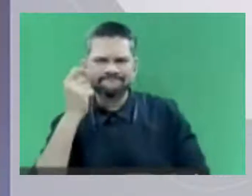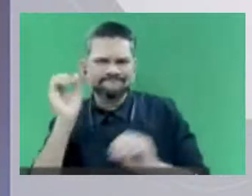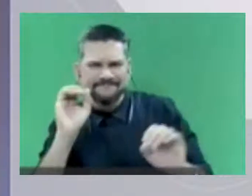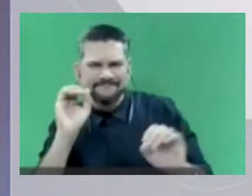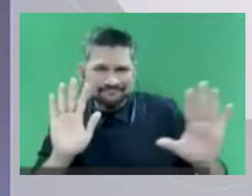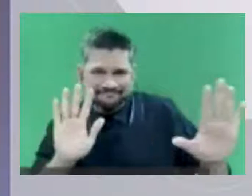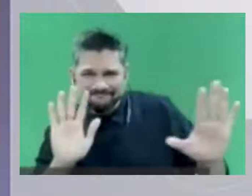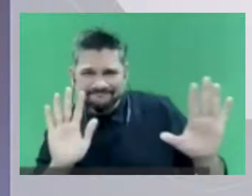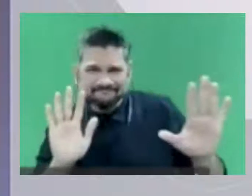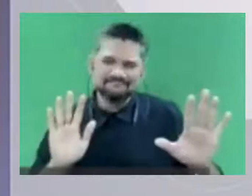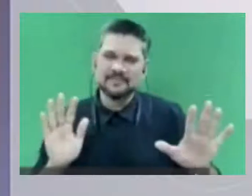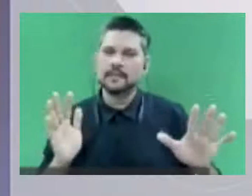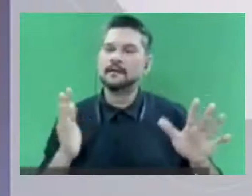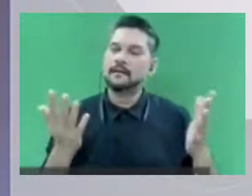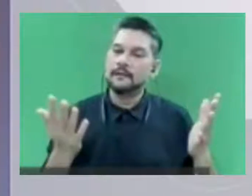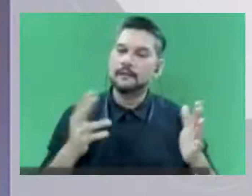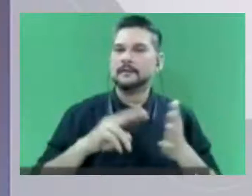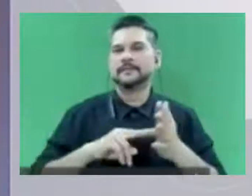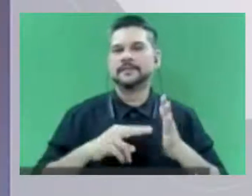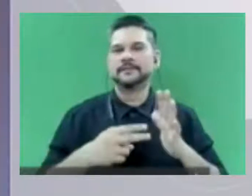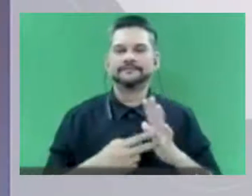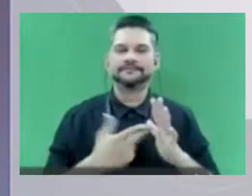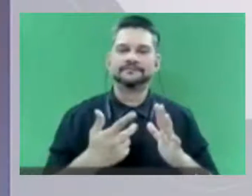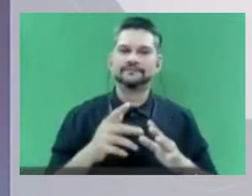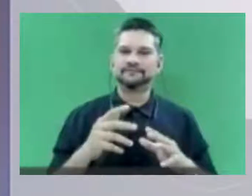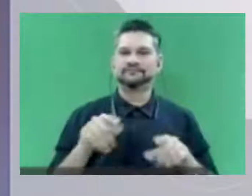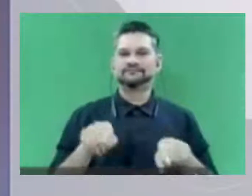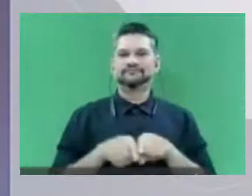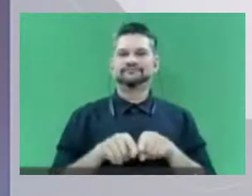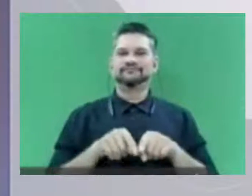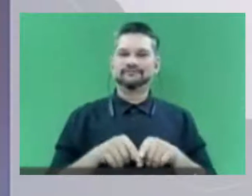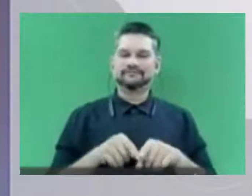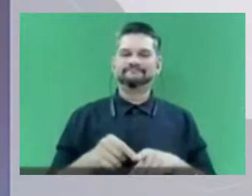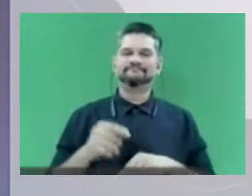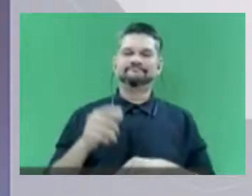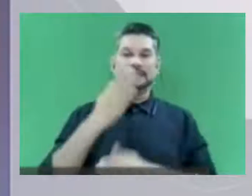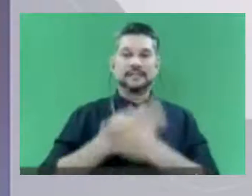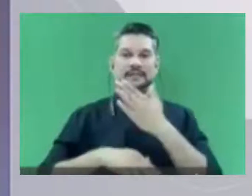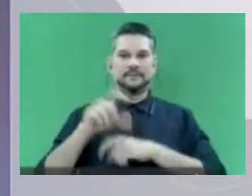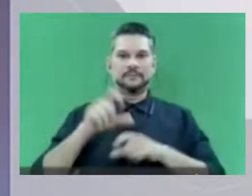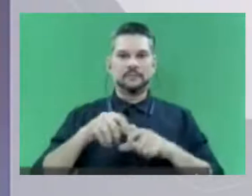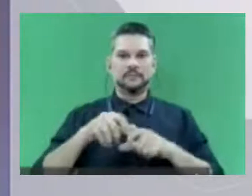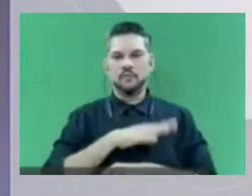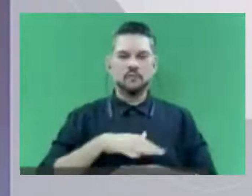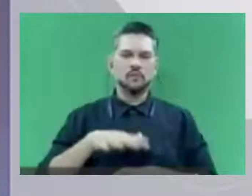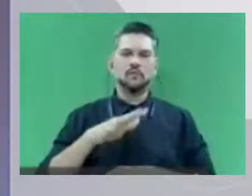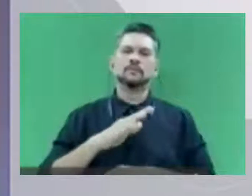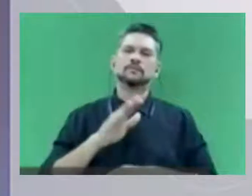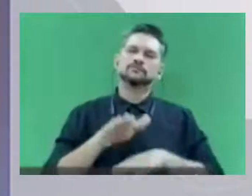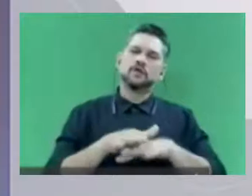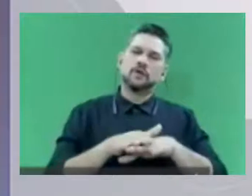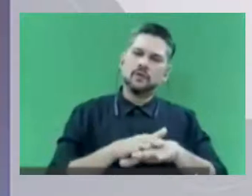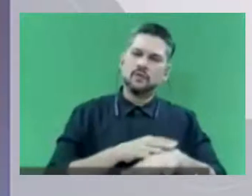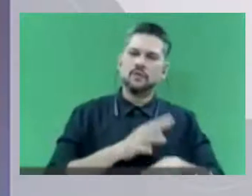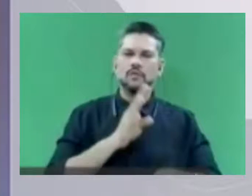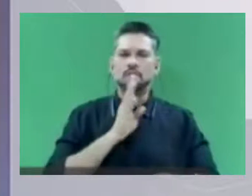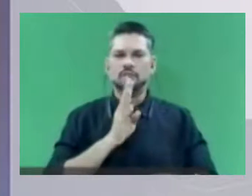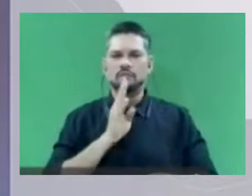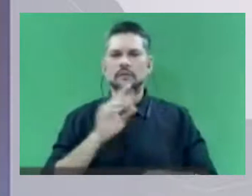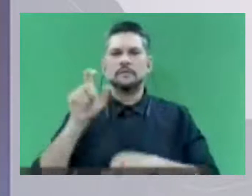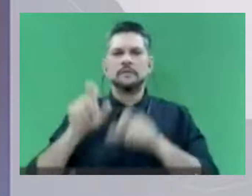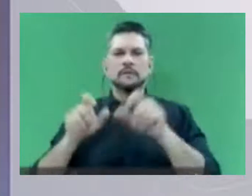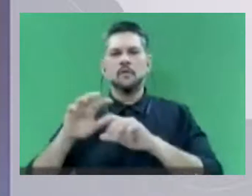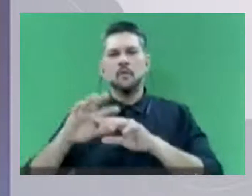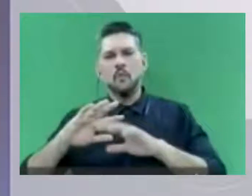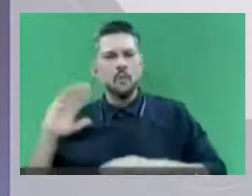everyone will speak slowly in a seminar, then everyone can understand. So it is a universal question of universal design. If